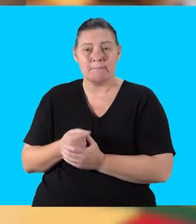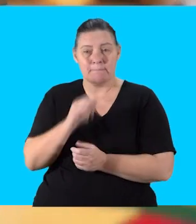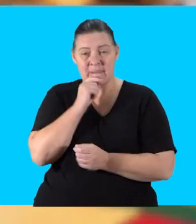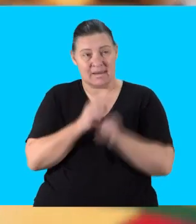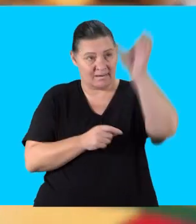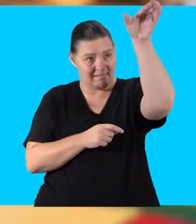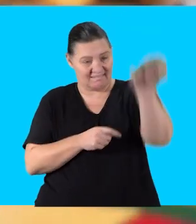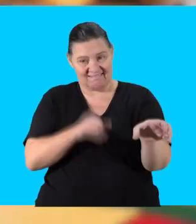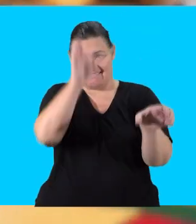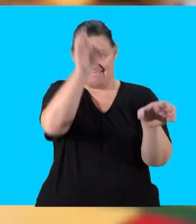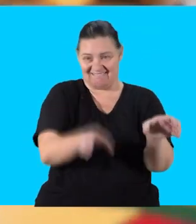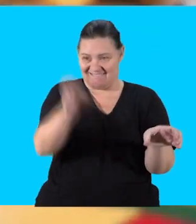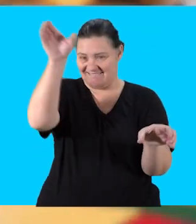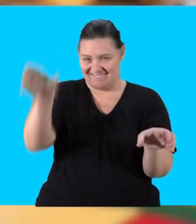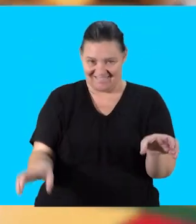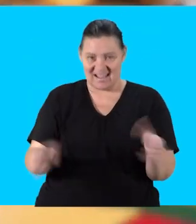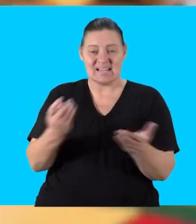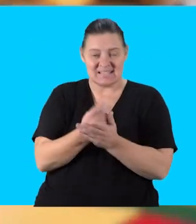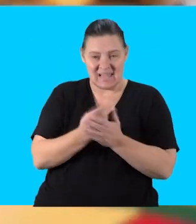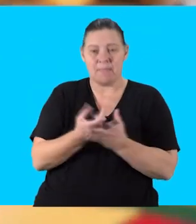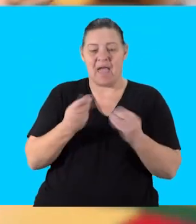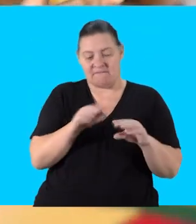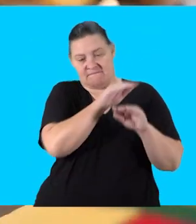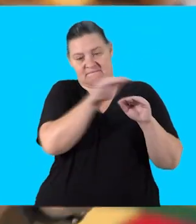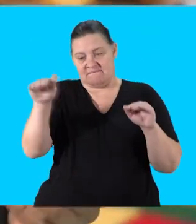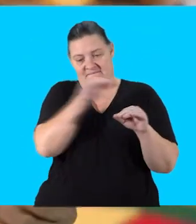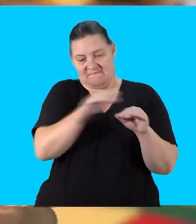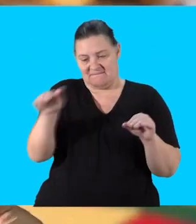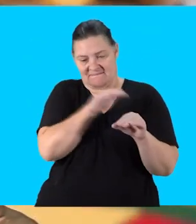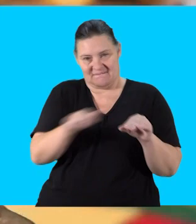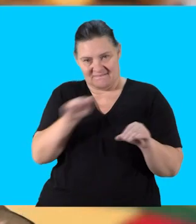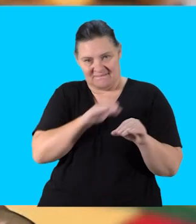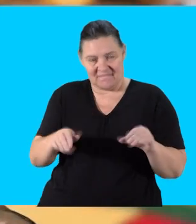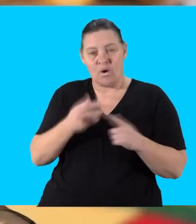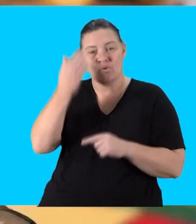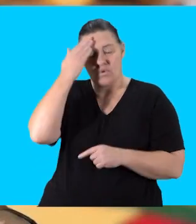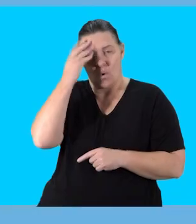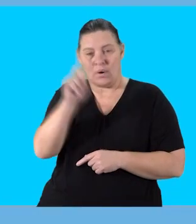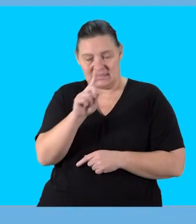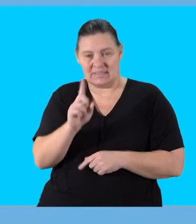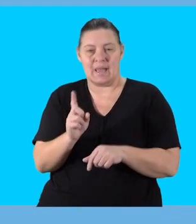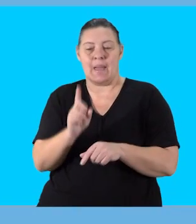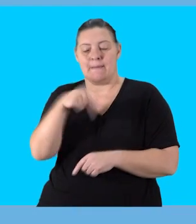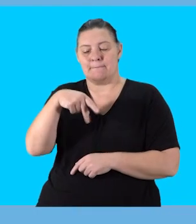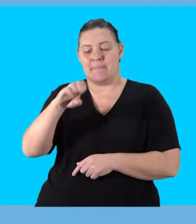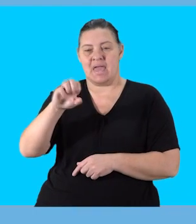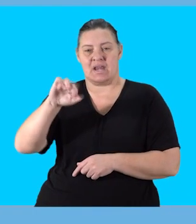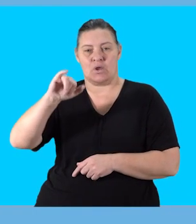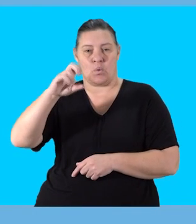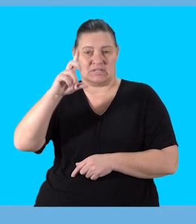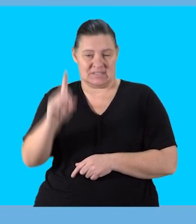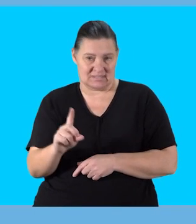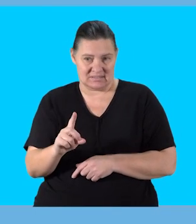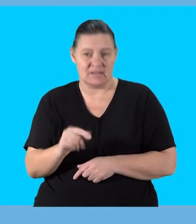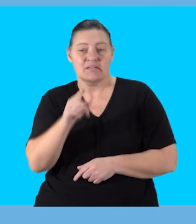being the vertically going down. We also have the horizontal rows, which those ones are known as our periods.